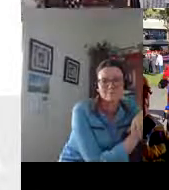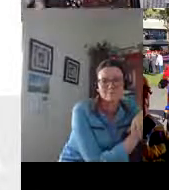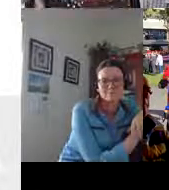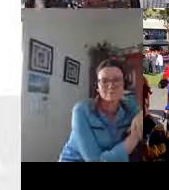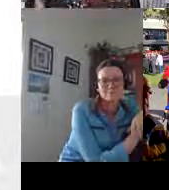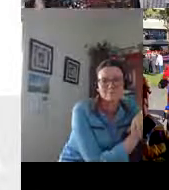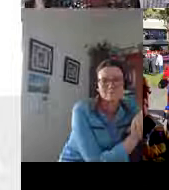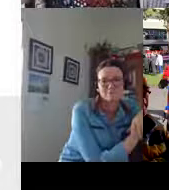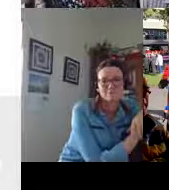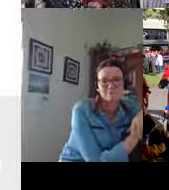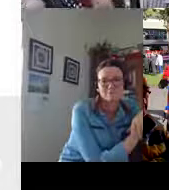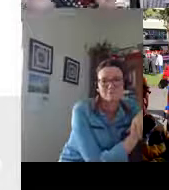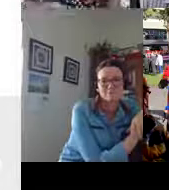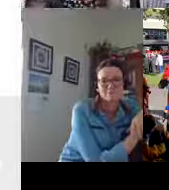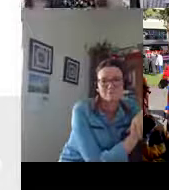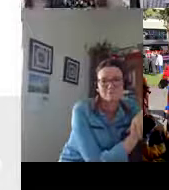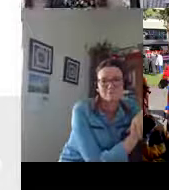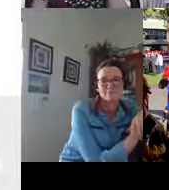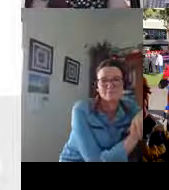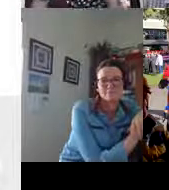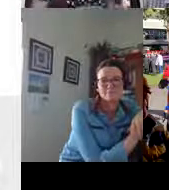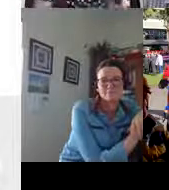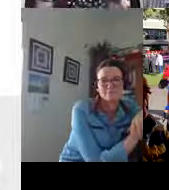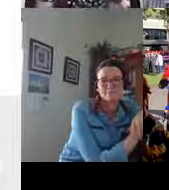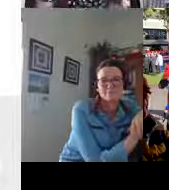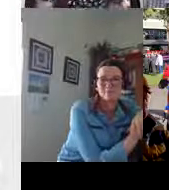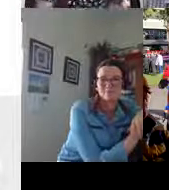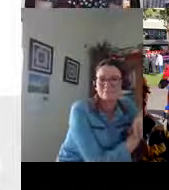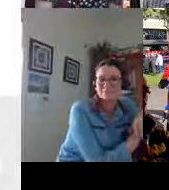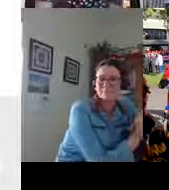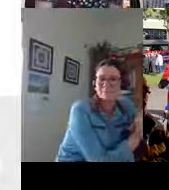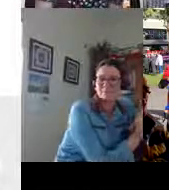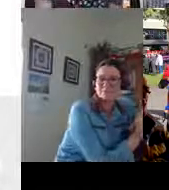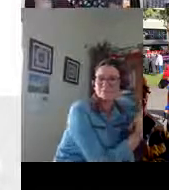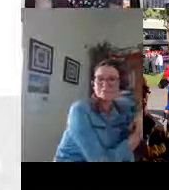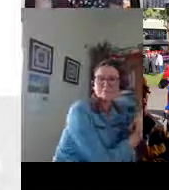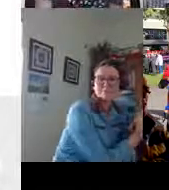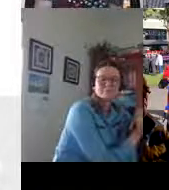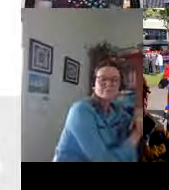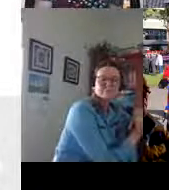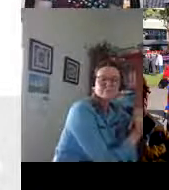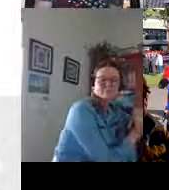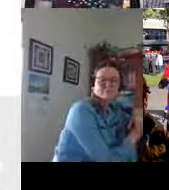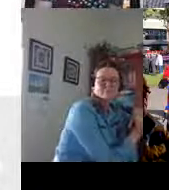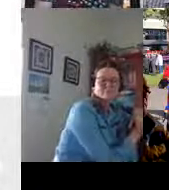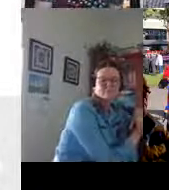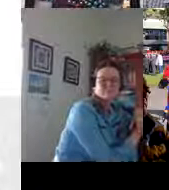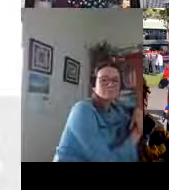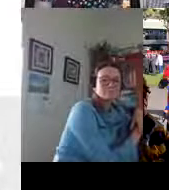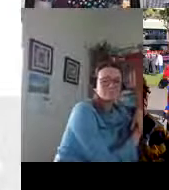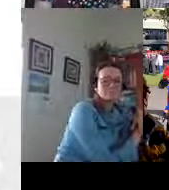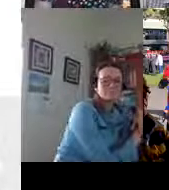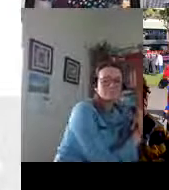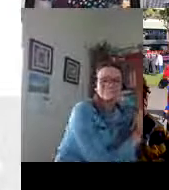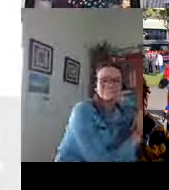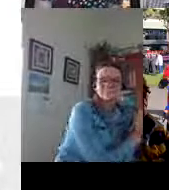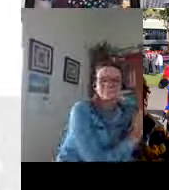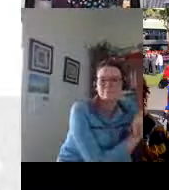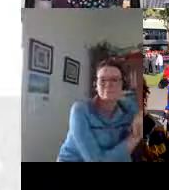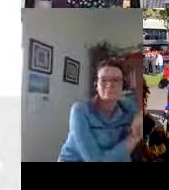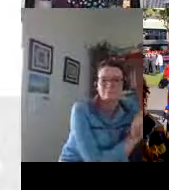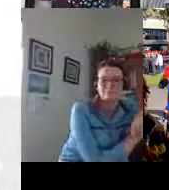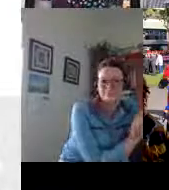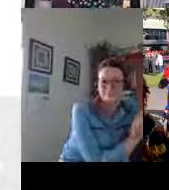there's three 50 kilowatt systems that would have one application per system, and there's one 100 kilowatt solar that had